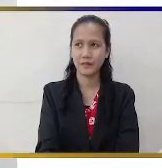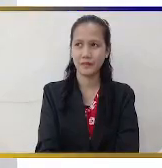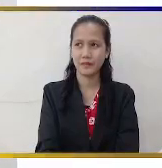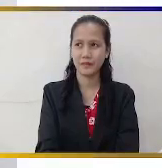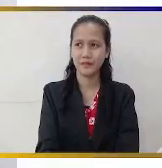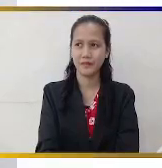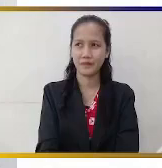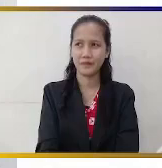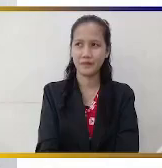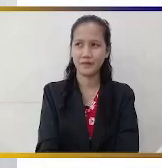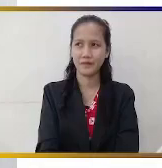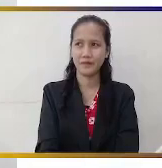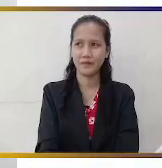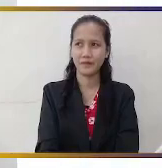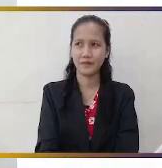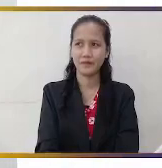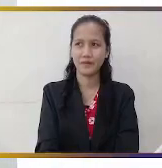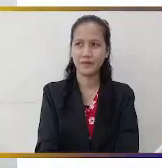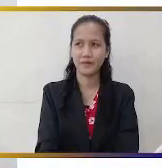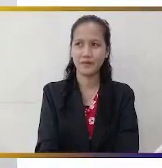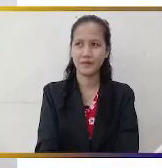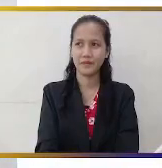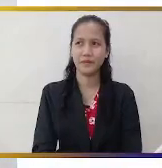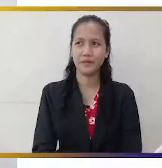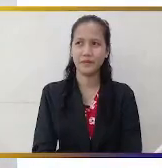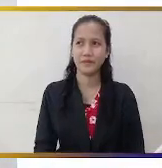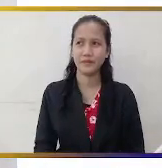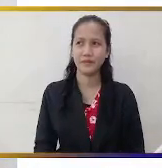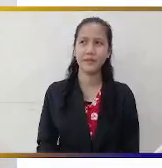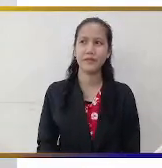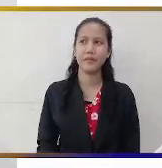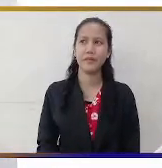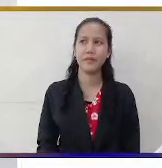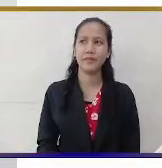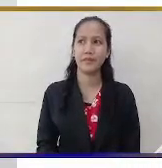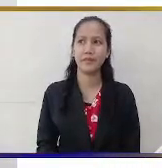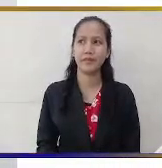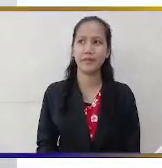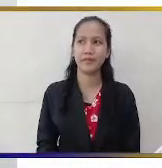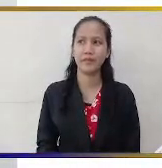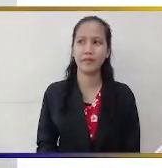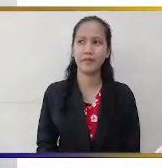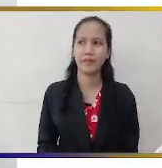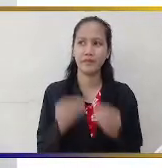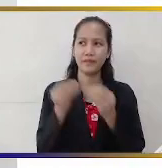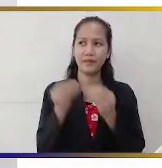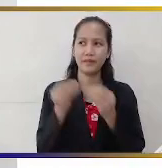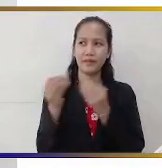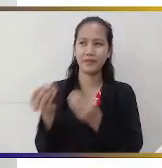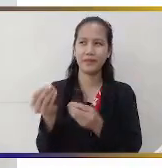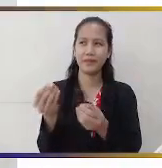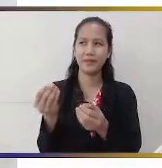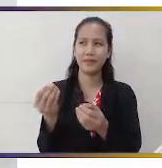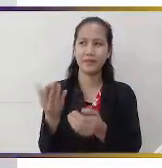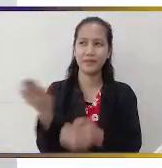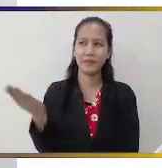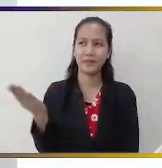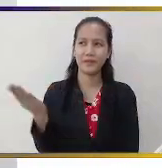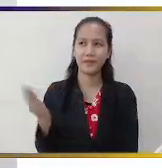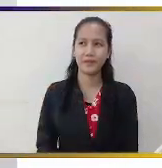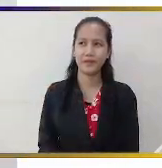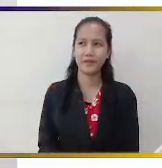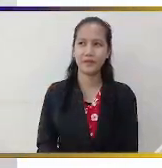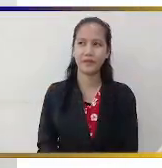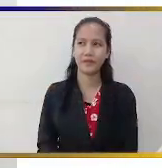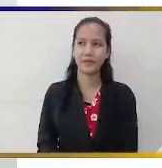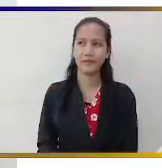and you gave it, and then that guy was helped, and then what happens to you? Oh, you get 100? Well, that's not bad. You're